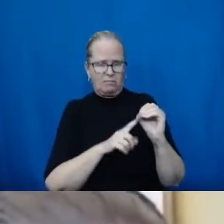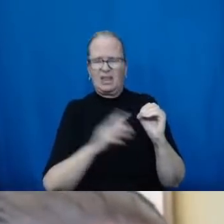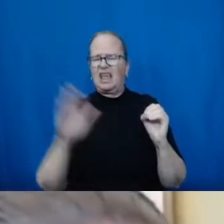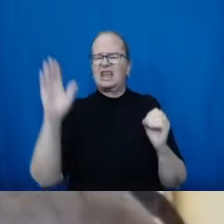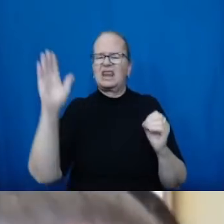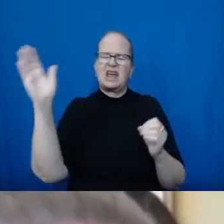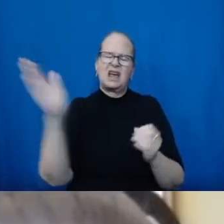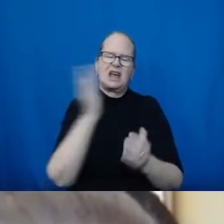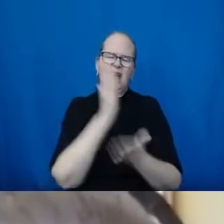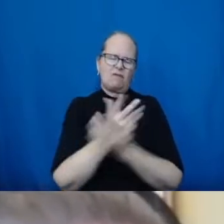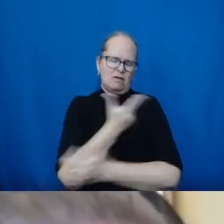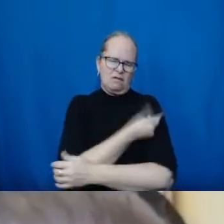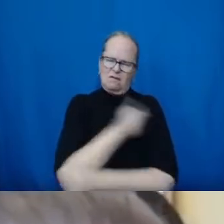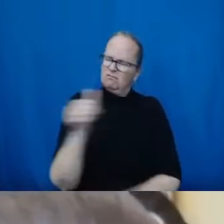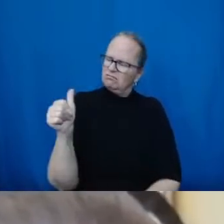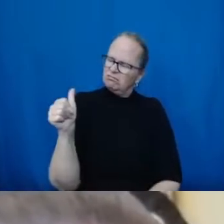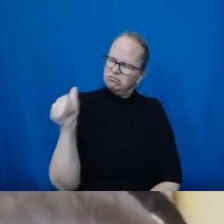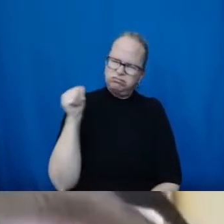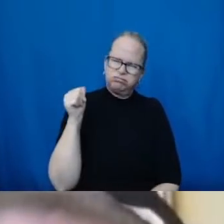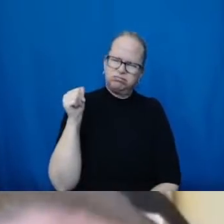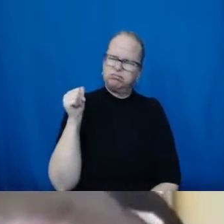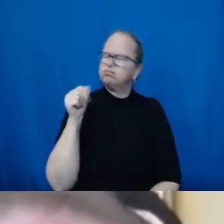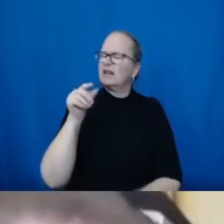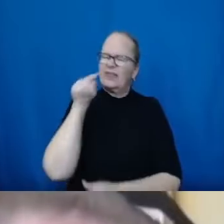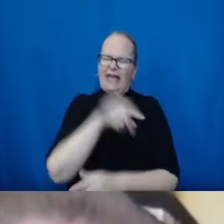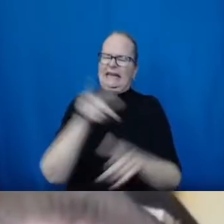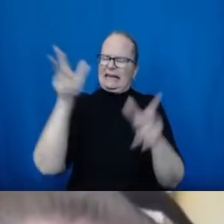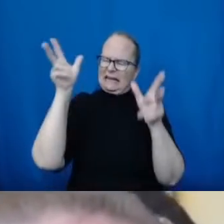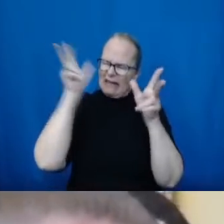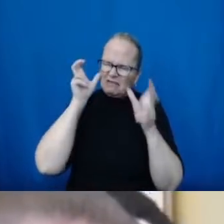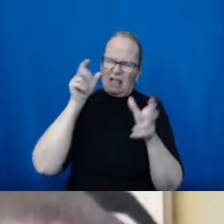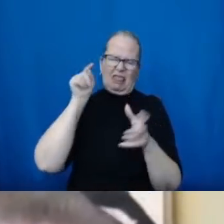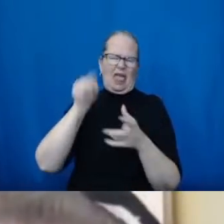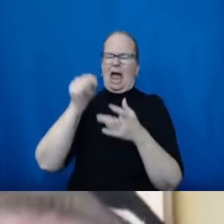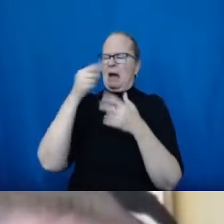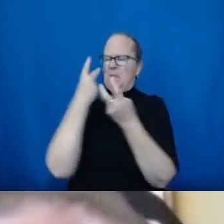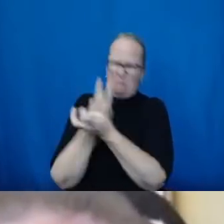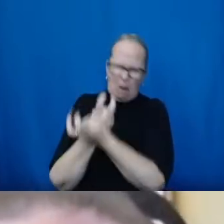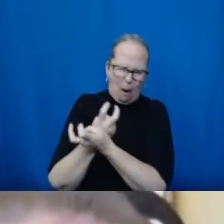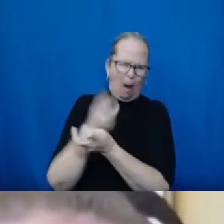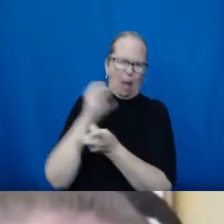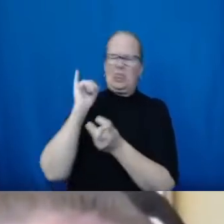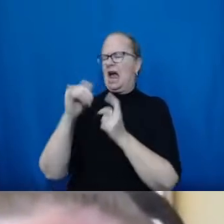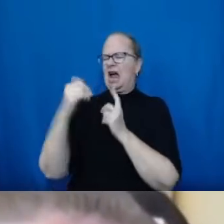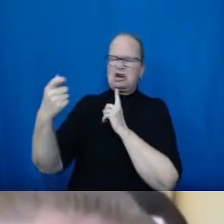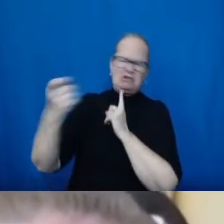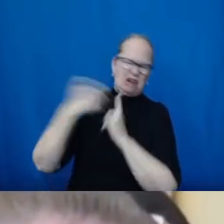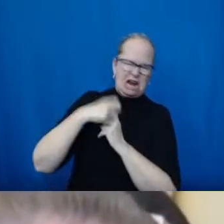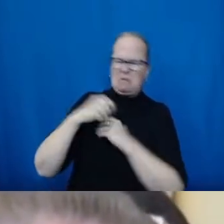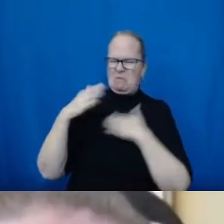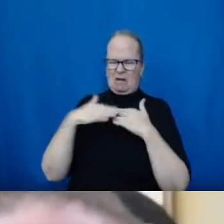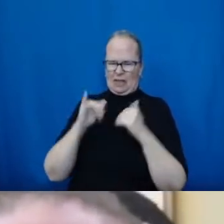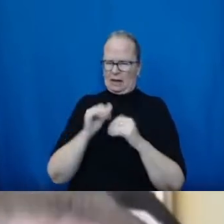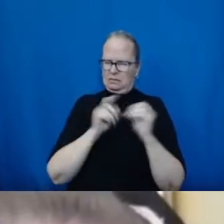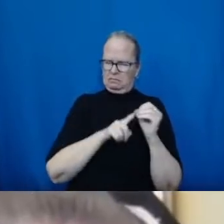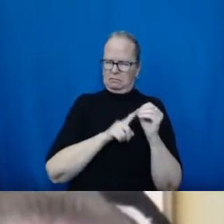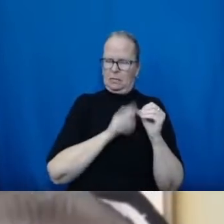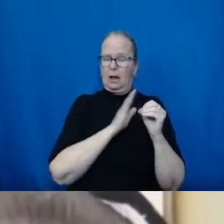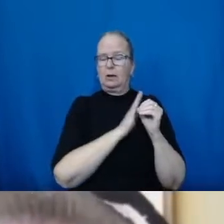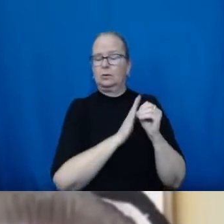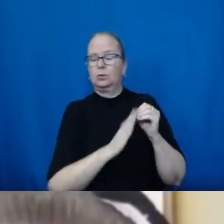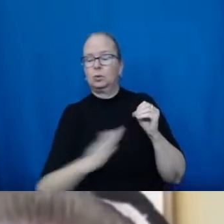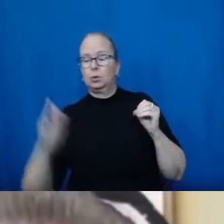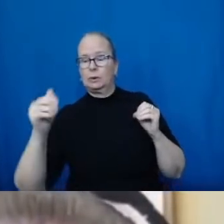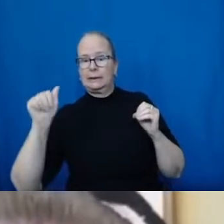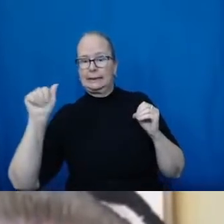poison, that will track us through the government, whatever. That's your 0. 10 is like, I was lining up at the door the day that they let me in. On a scale of